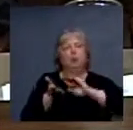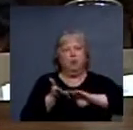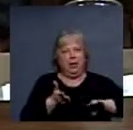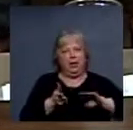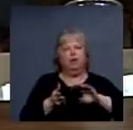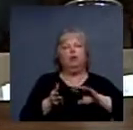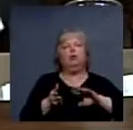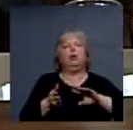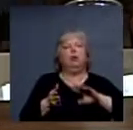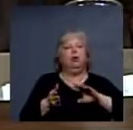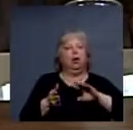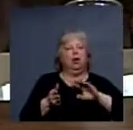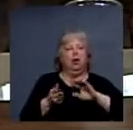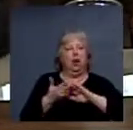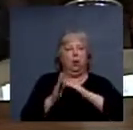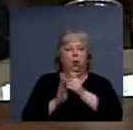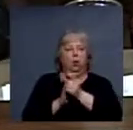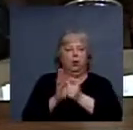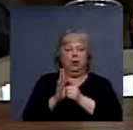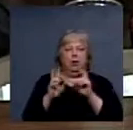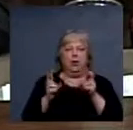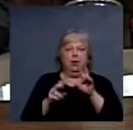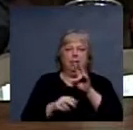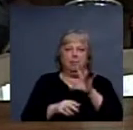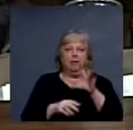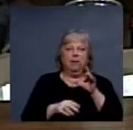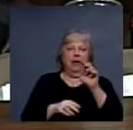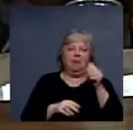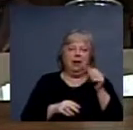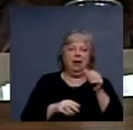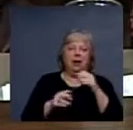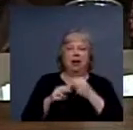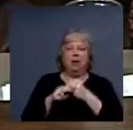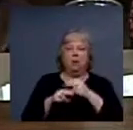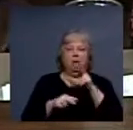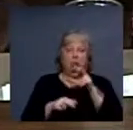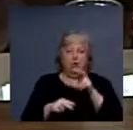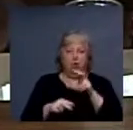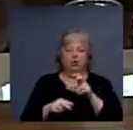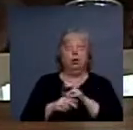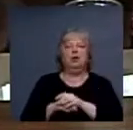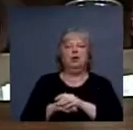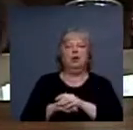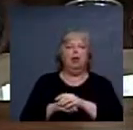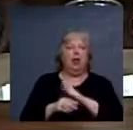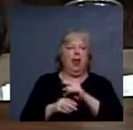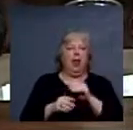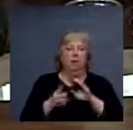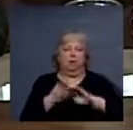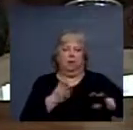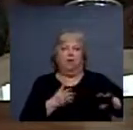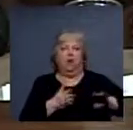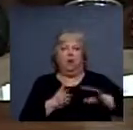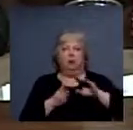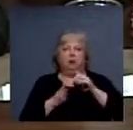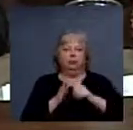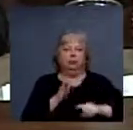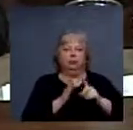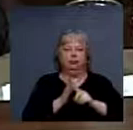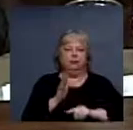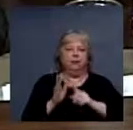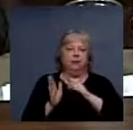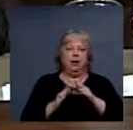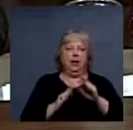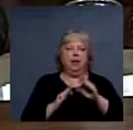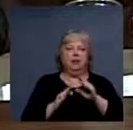number 16,863 titled 7510 Highway 300 short form PDR and to revoke a planned zoning district.